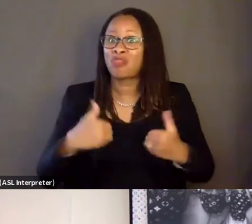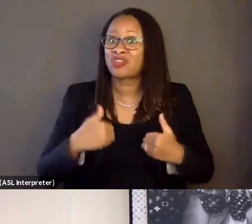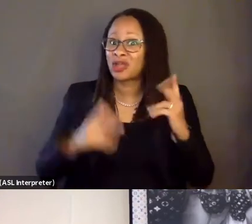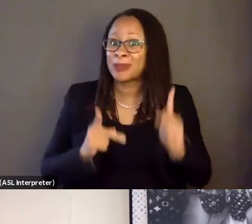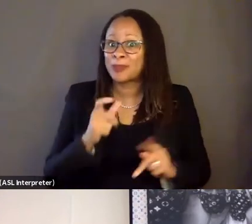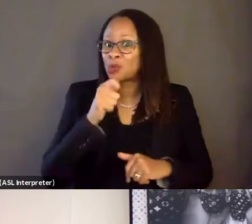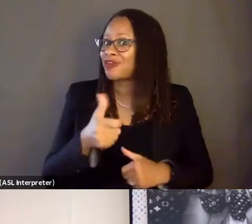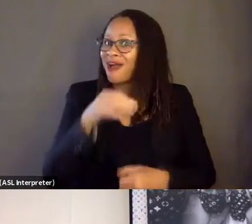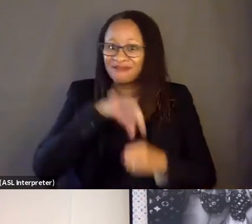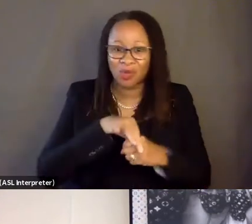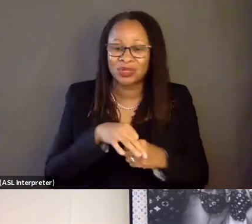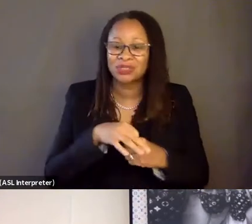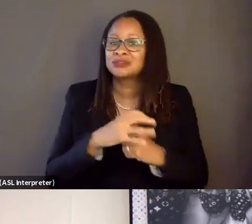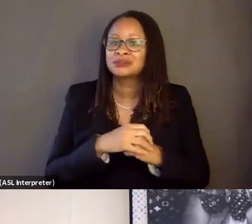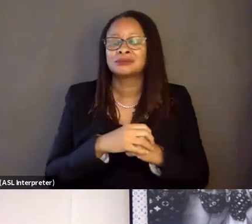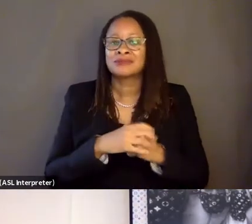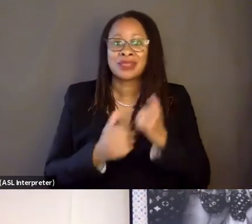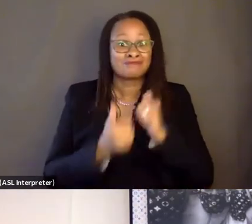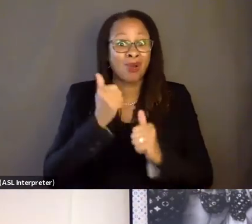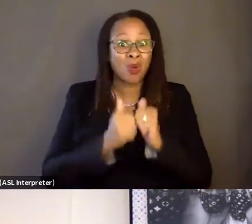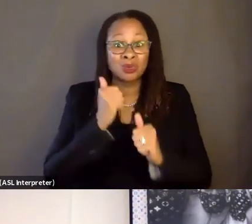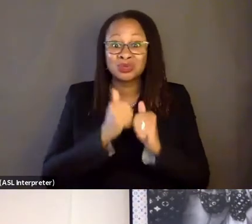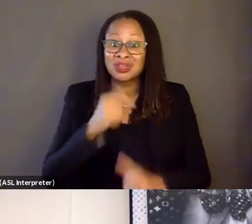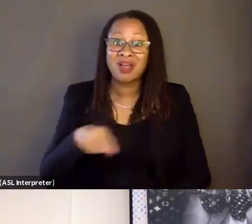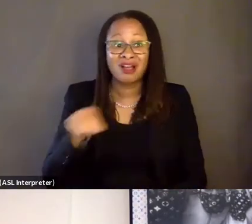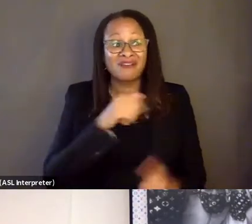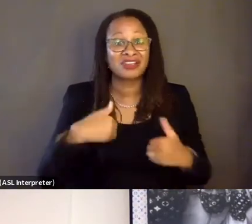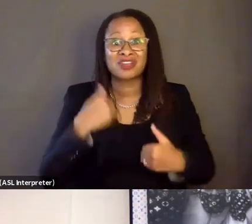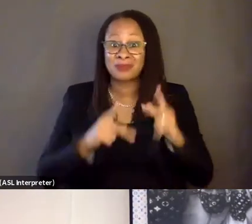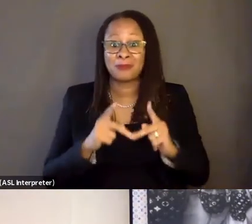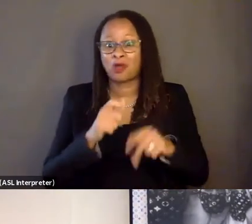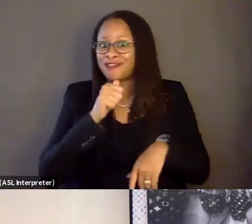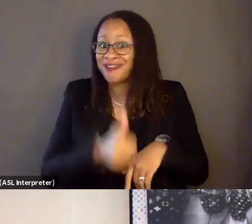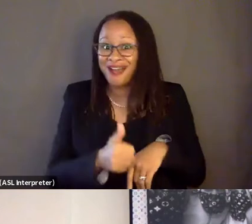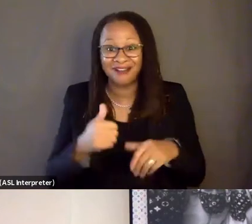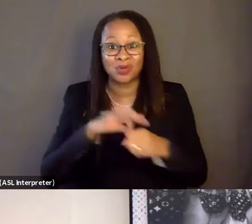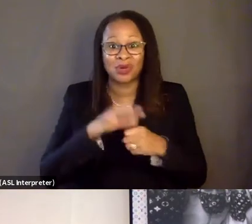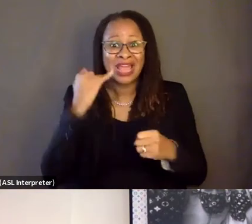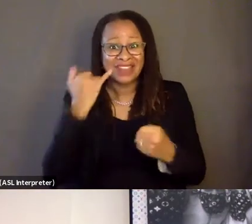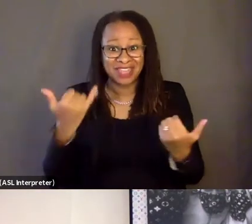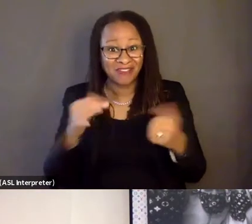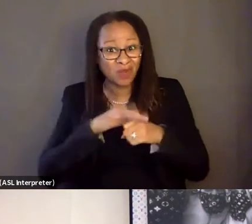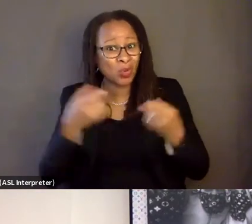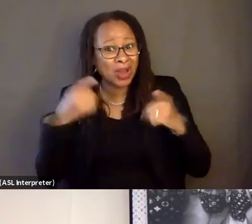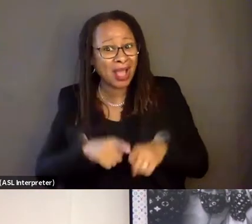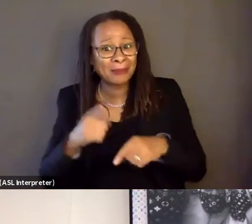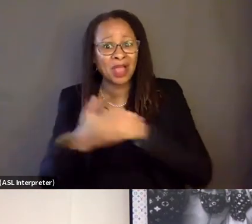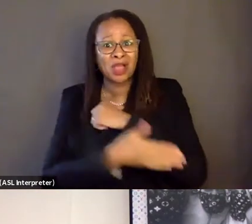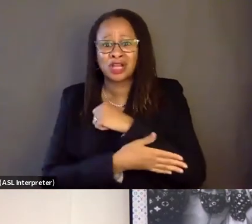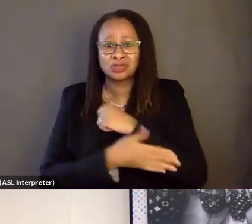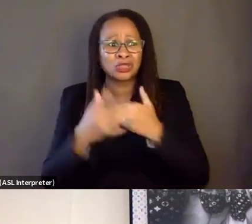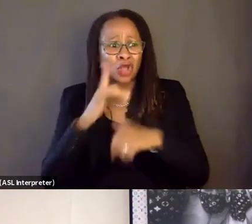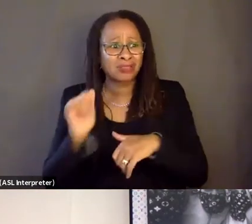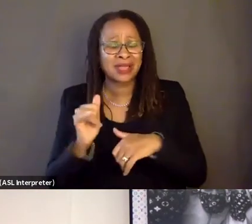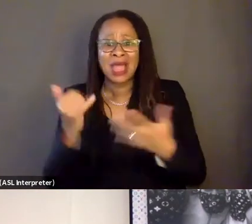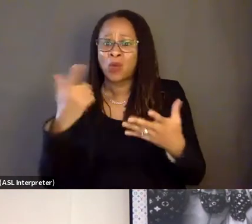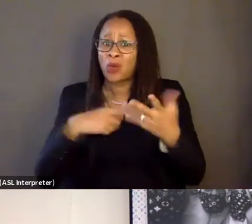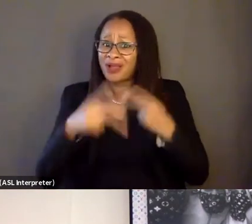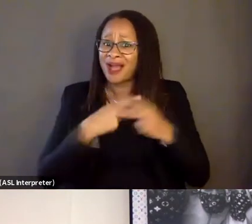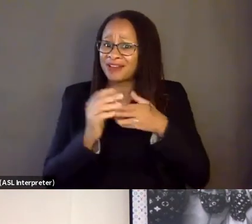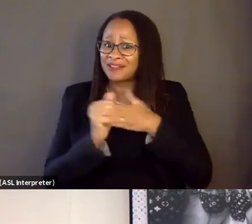are not voting, like the majority of young people aren't voting, what would our country look like? What kind of leaders would we be able to